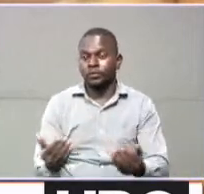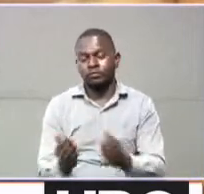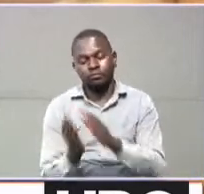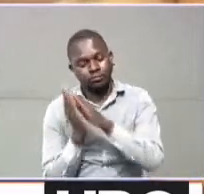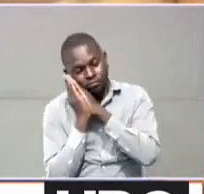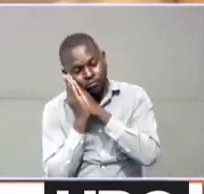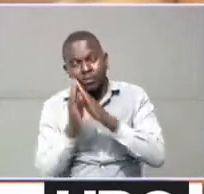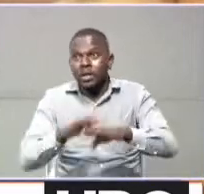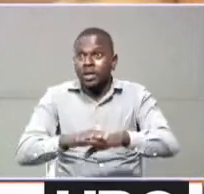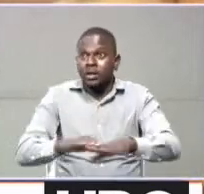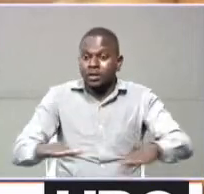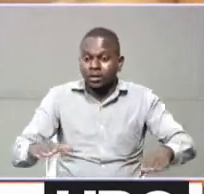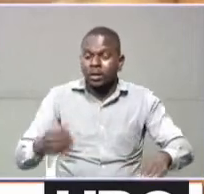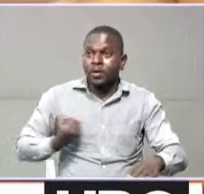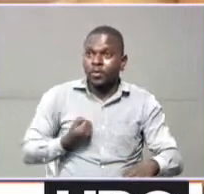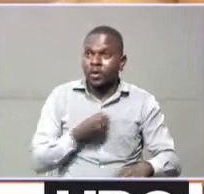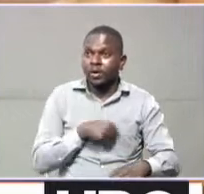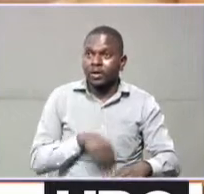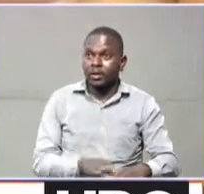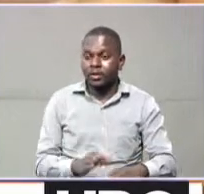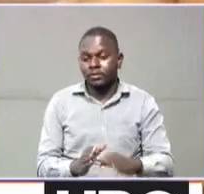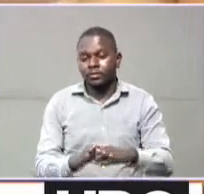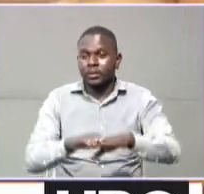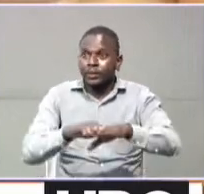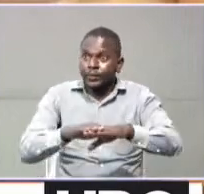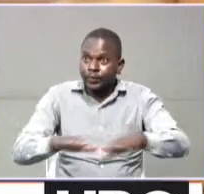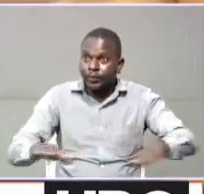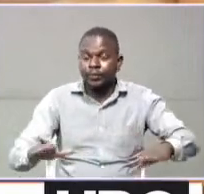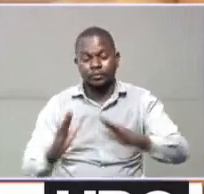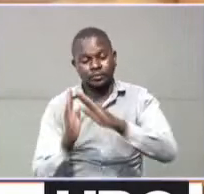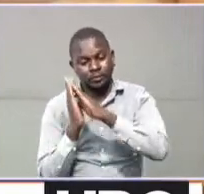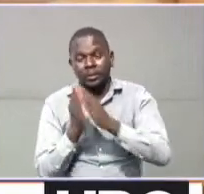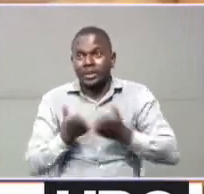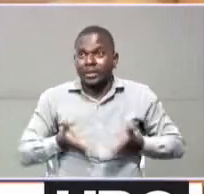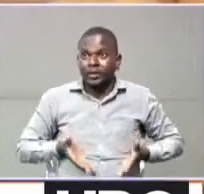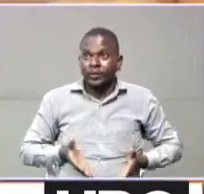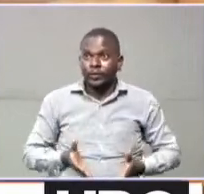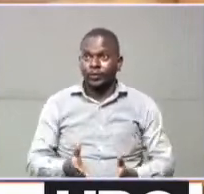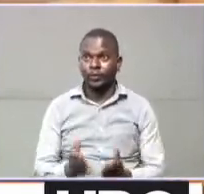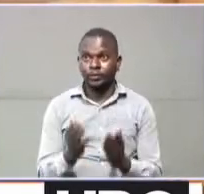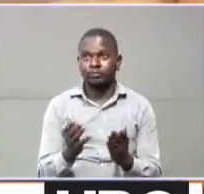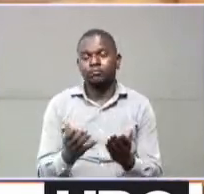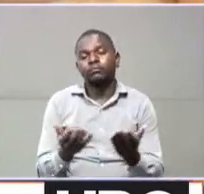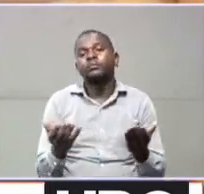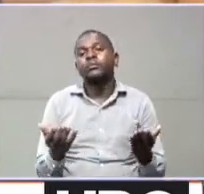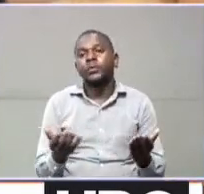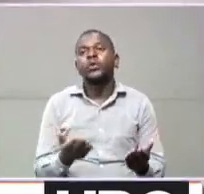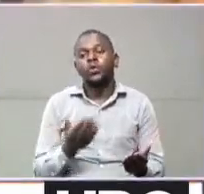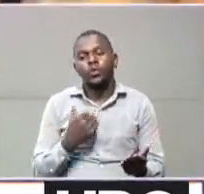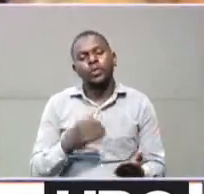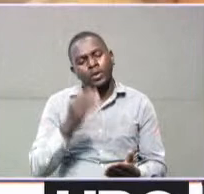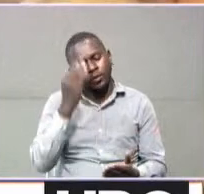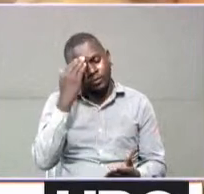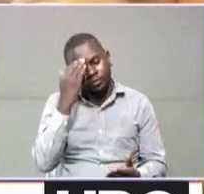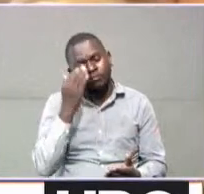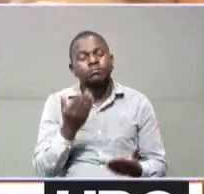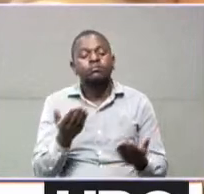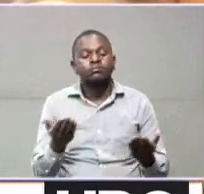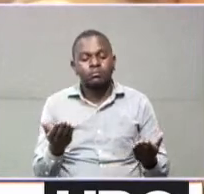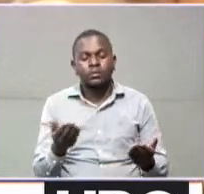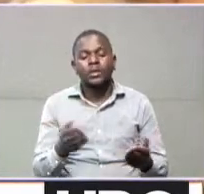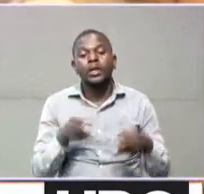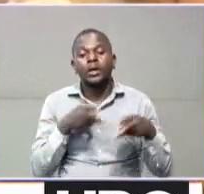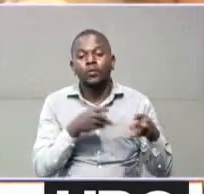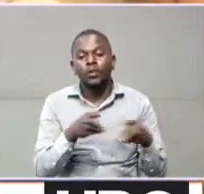down mothers sleep on on the floor when they are giving birth prime minister so we would like to know the